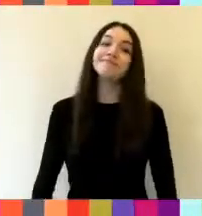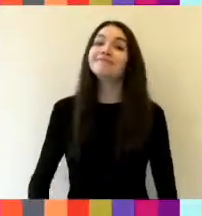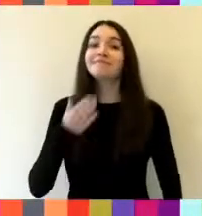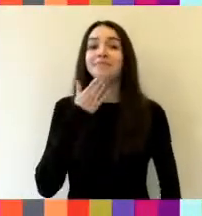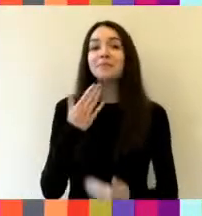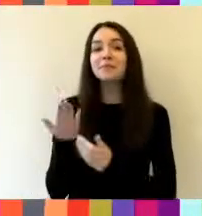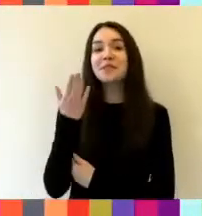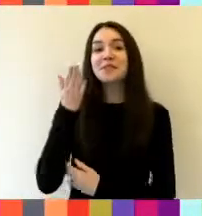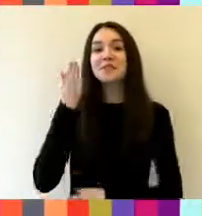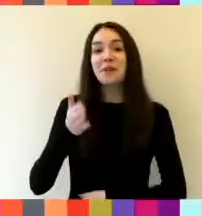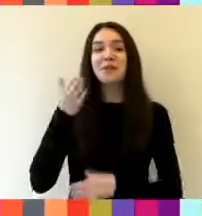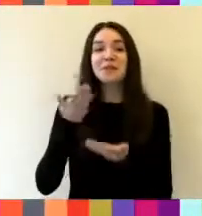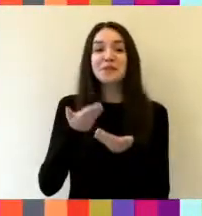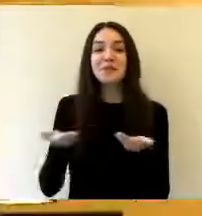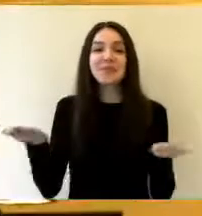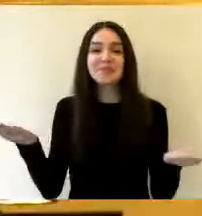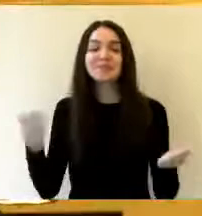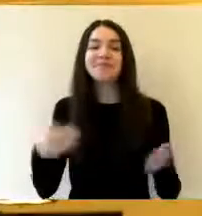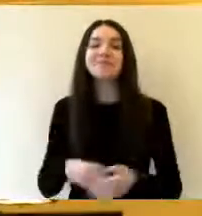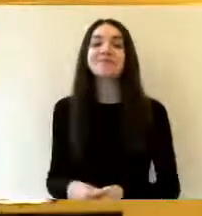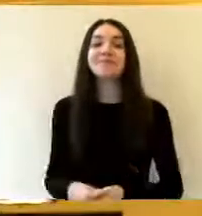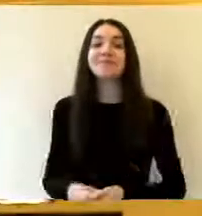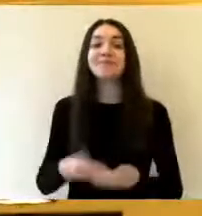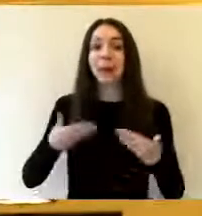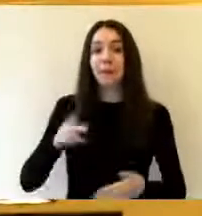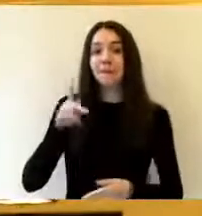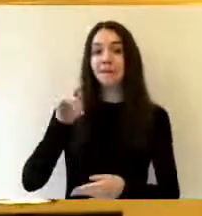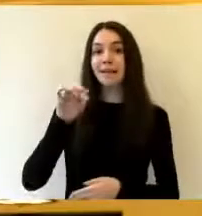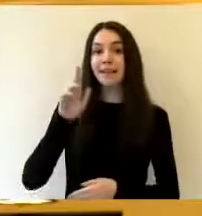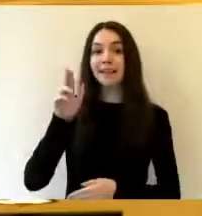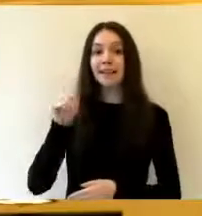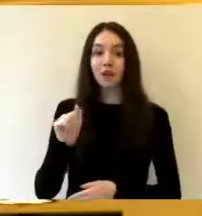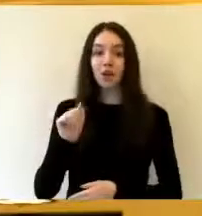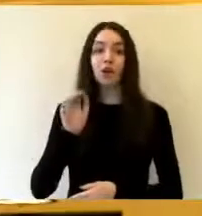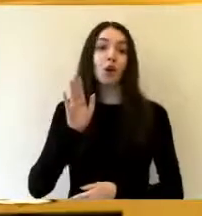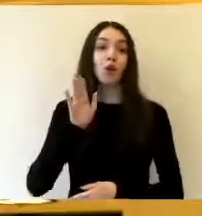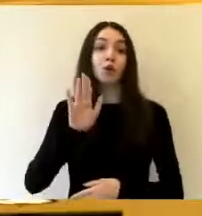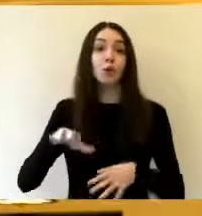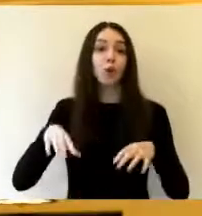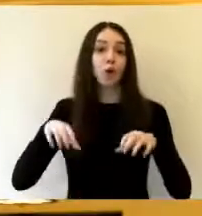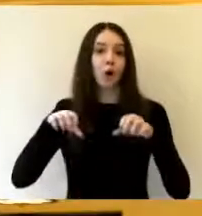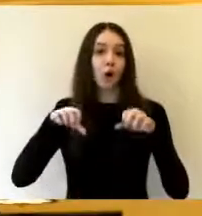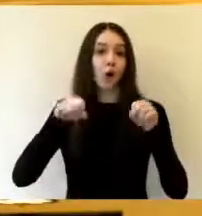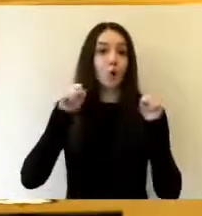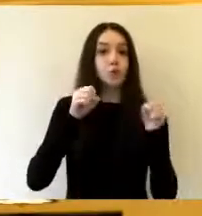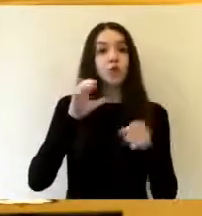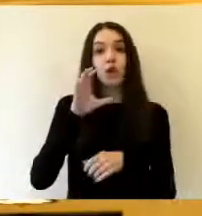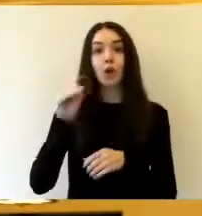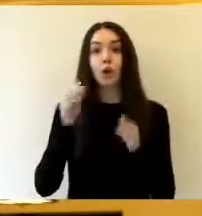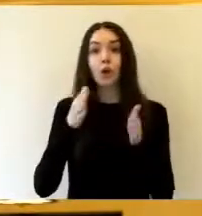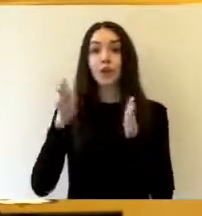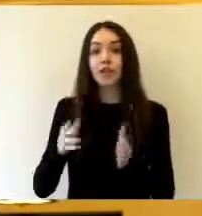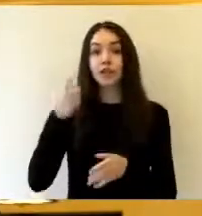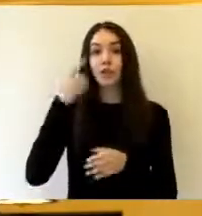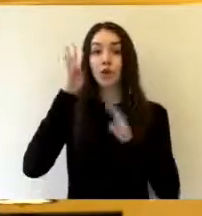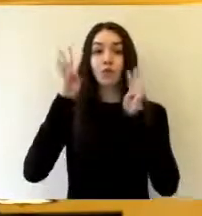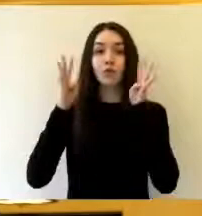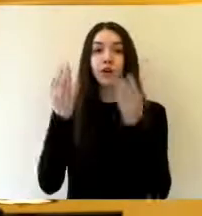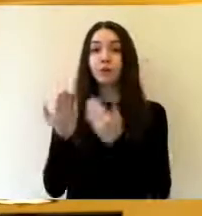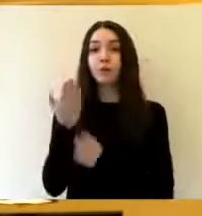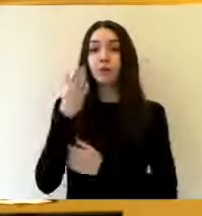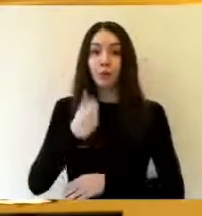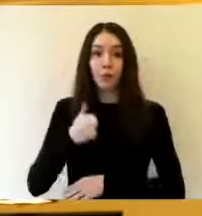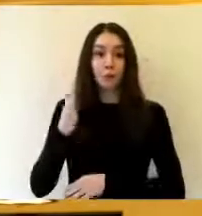Baltimore morning, everyone. I am Kira Wasesi, your host and co-organizer of Creative Mornings Baltimore. I'm